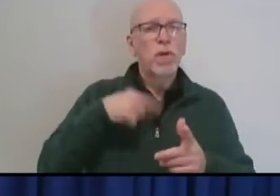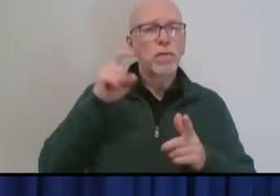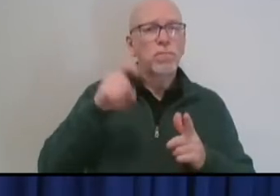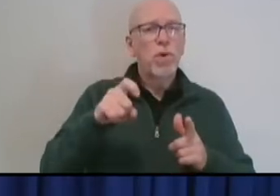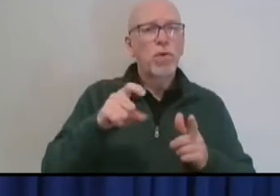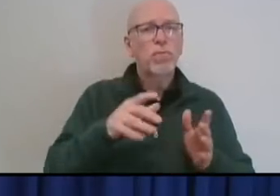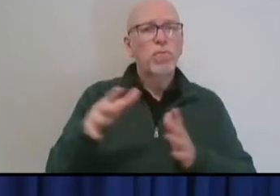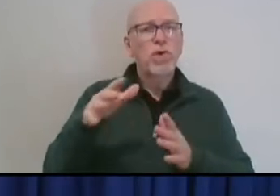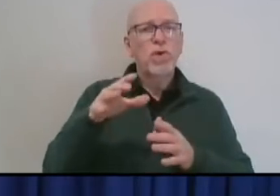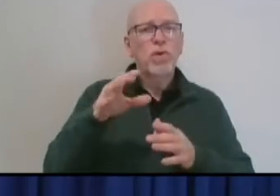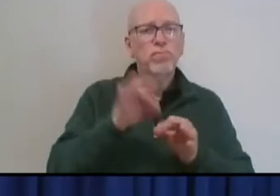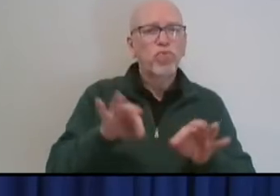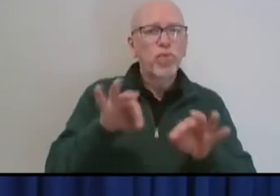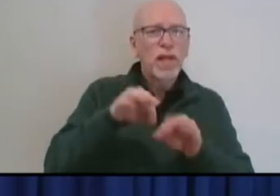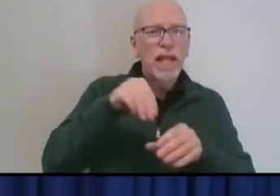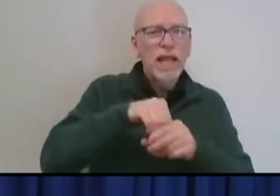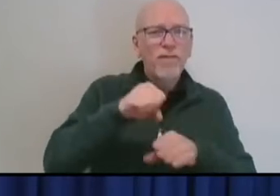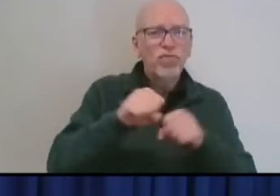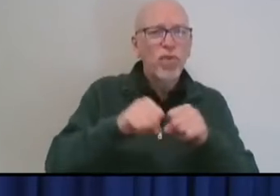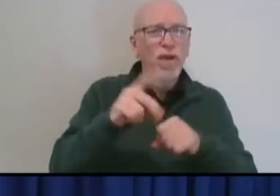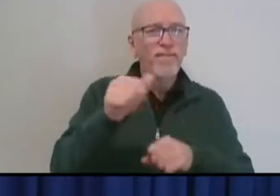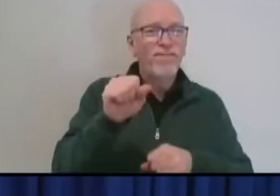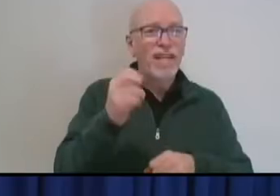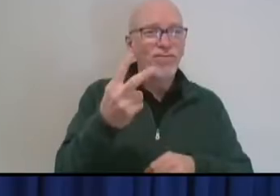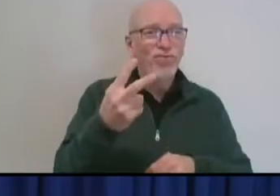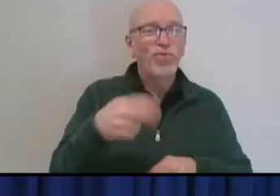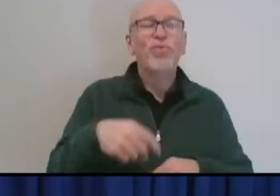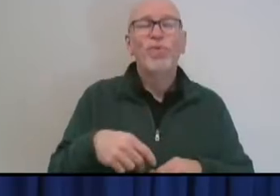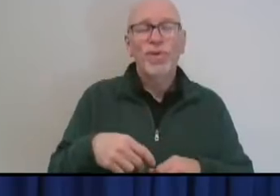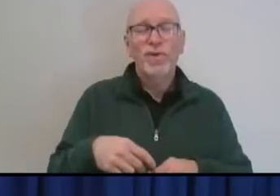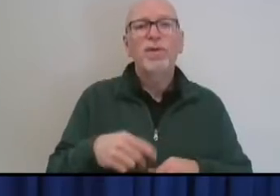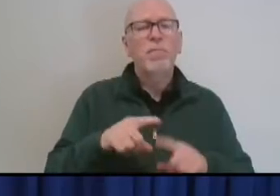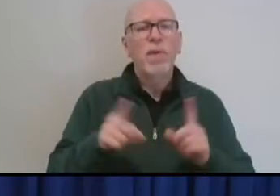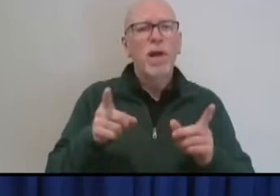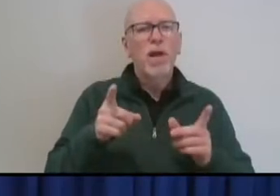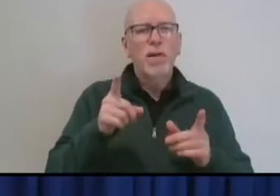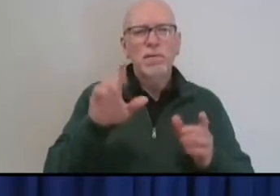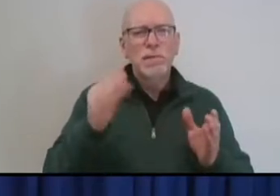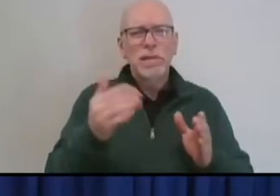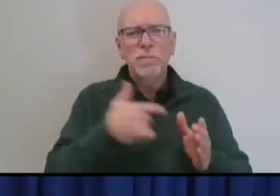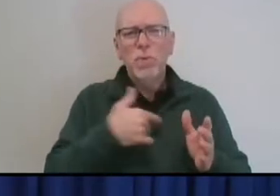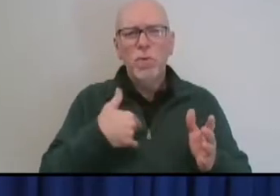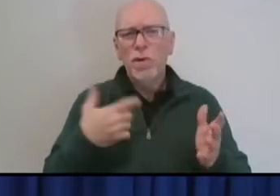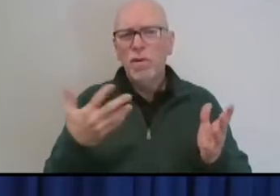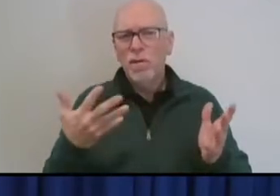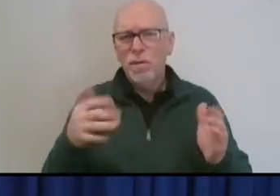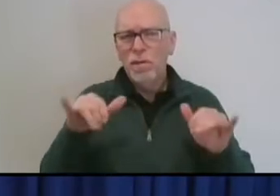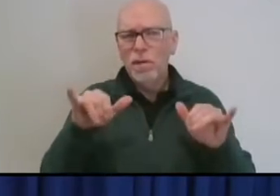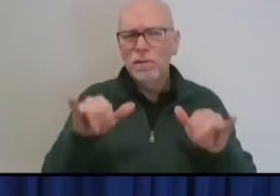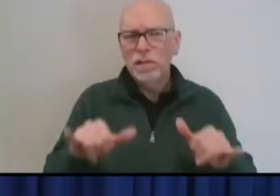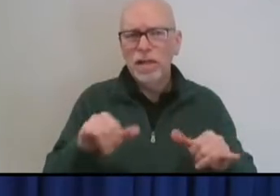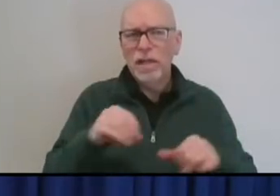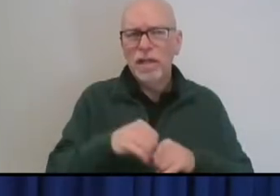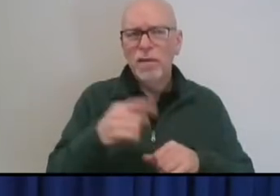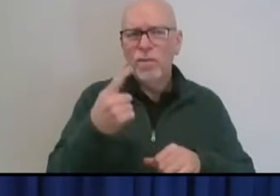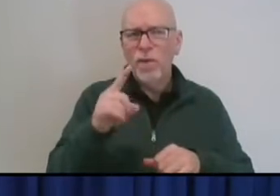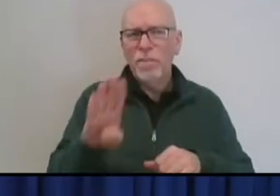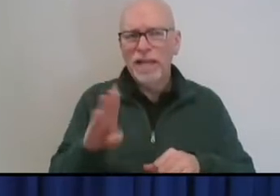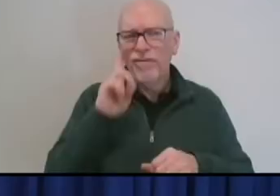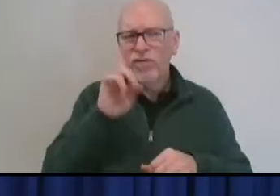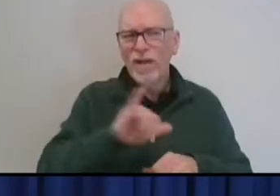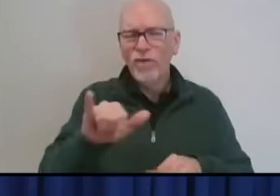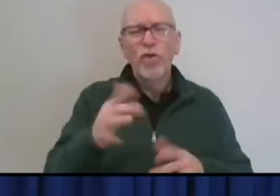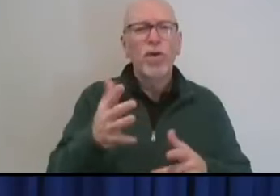critical infrastructure and phase 2. Yep. But we seem like we're just going to stay in 1B forever. So have we